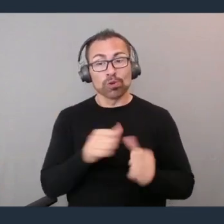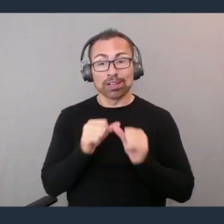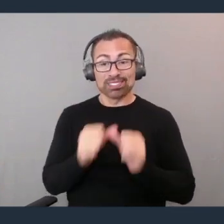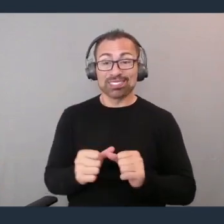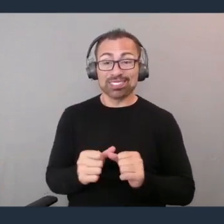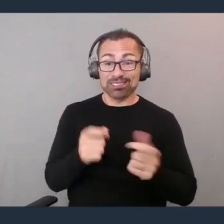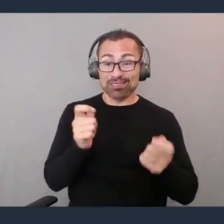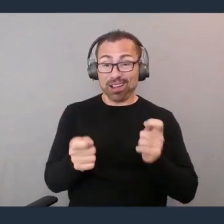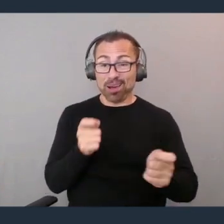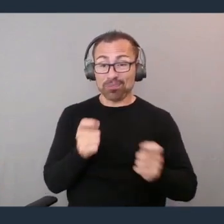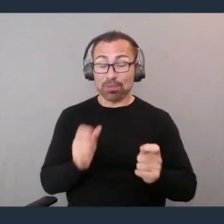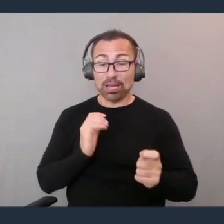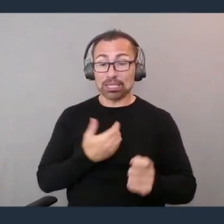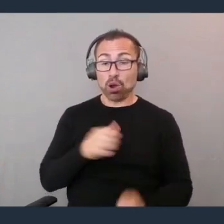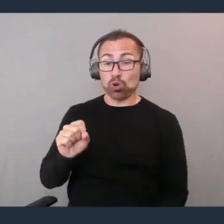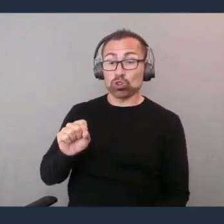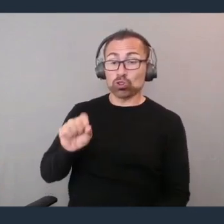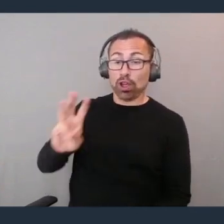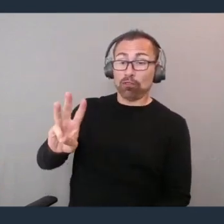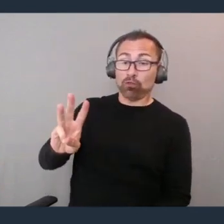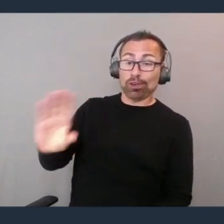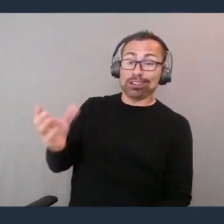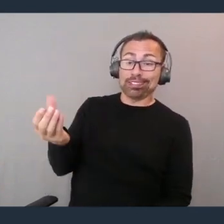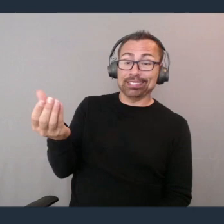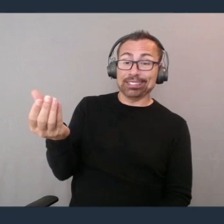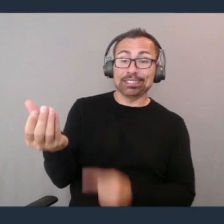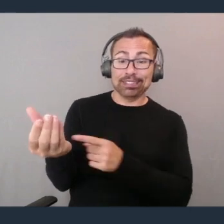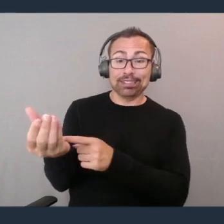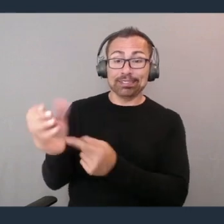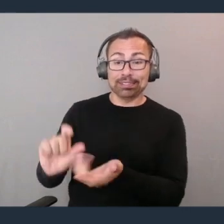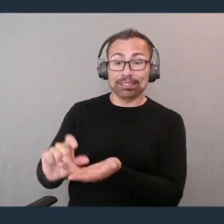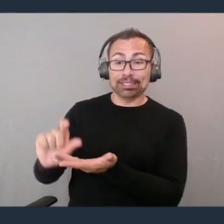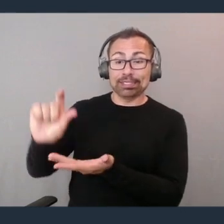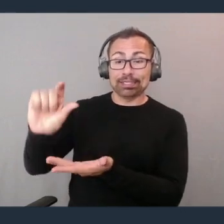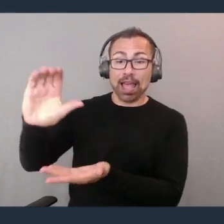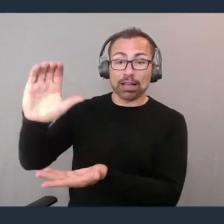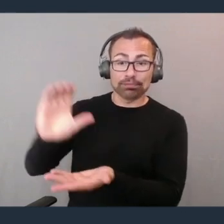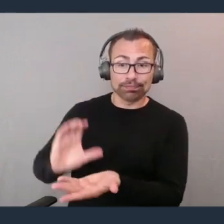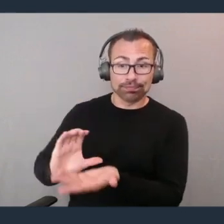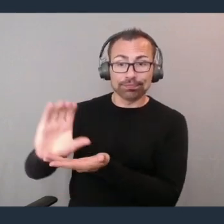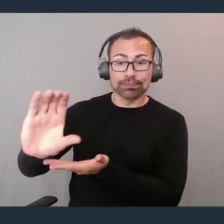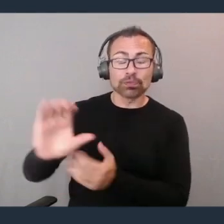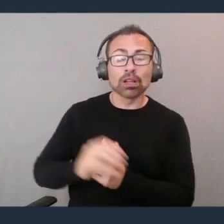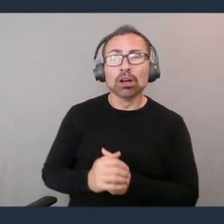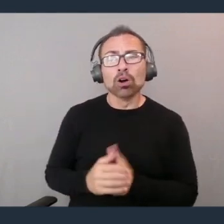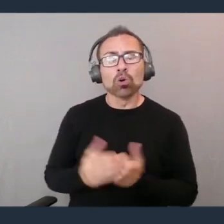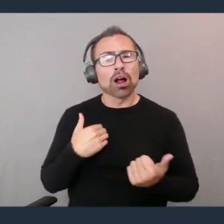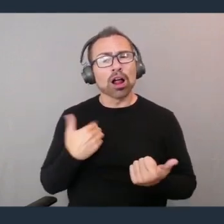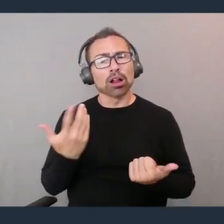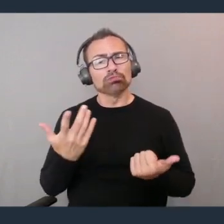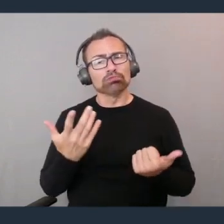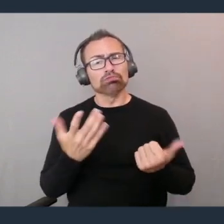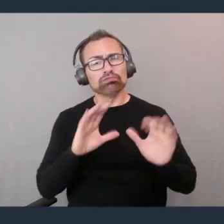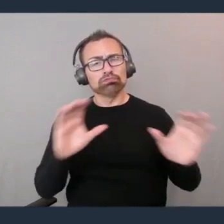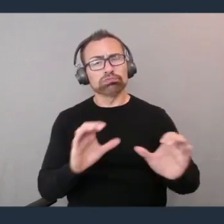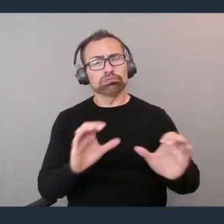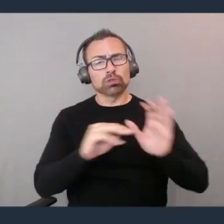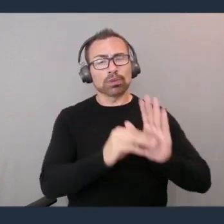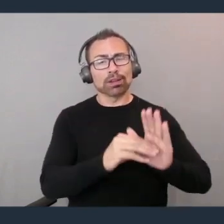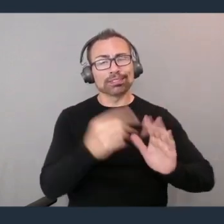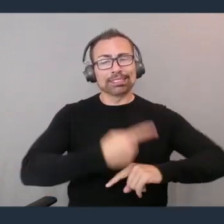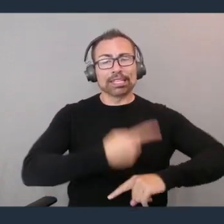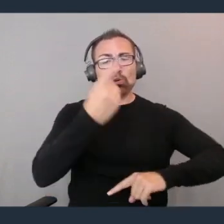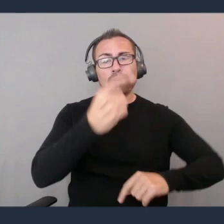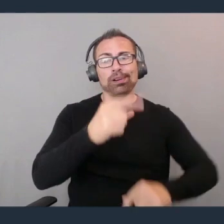stack, we'll have performant models at day one. Like I said, some of those GPT models or